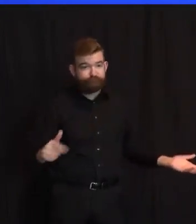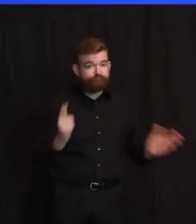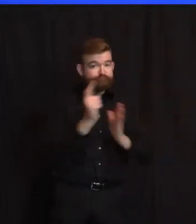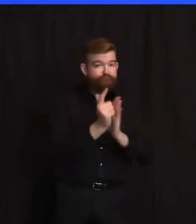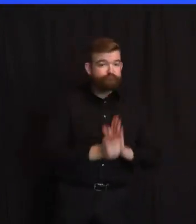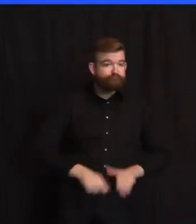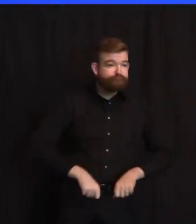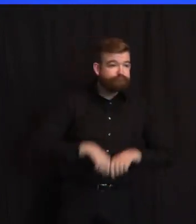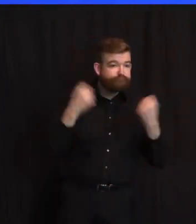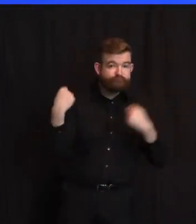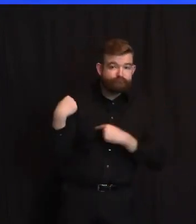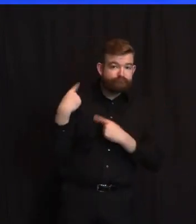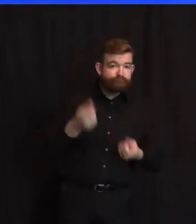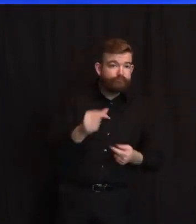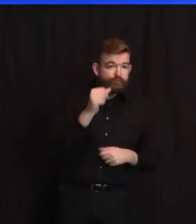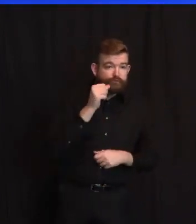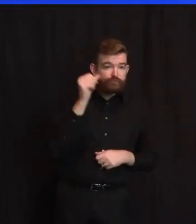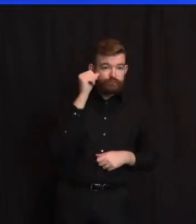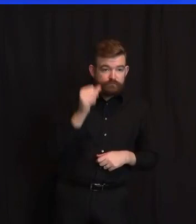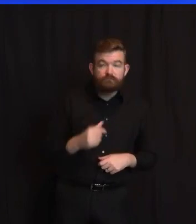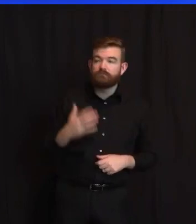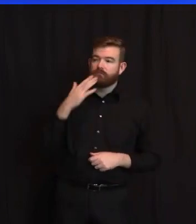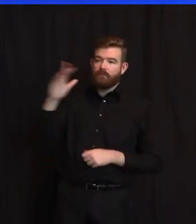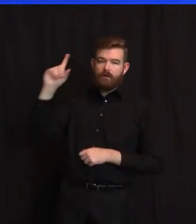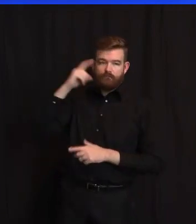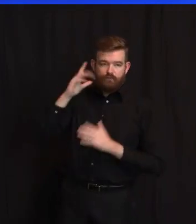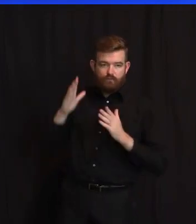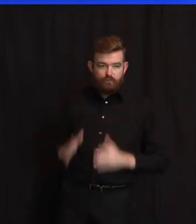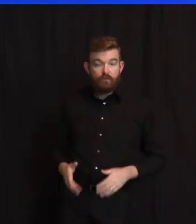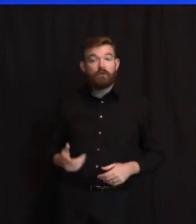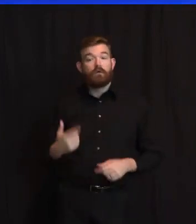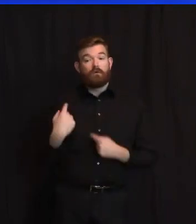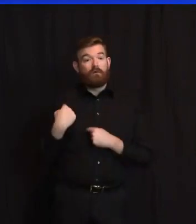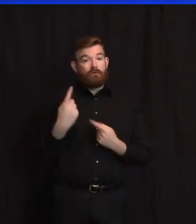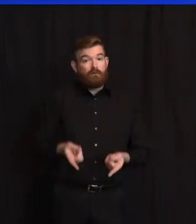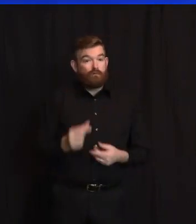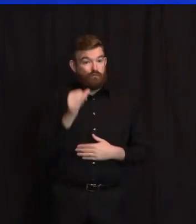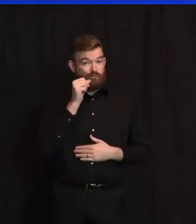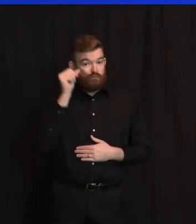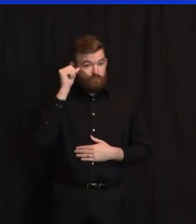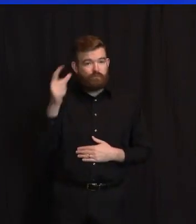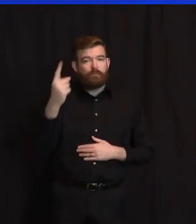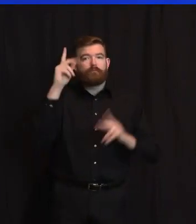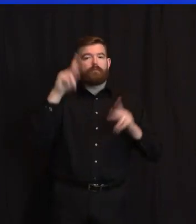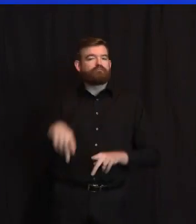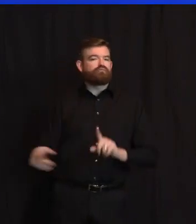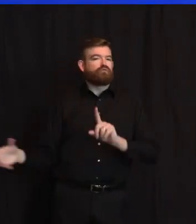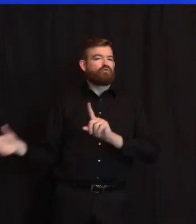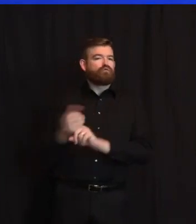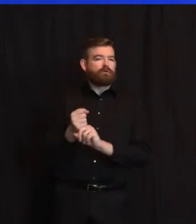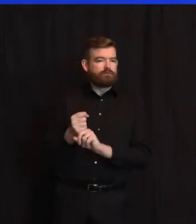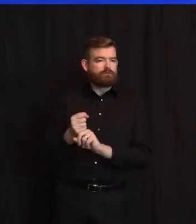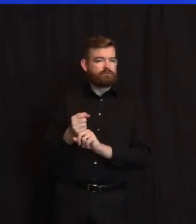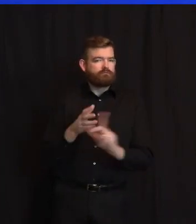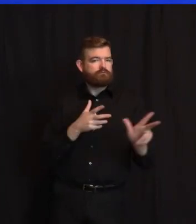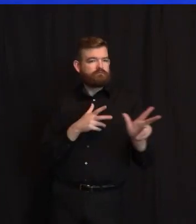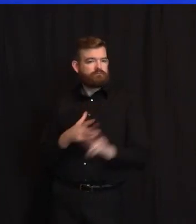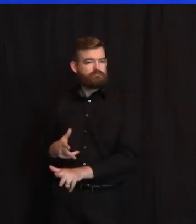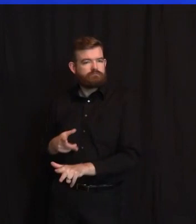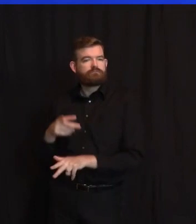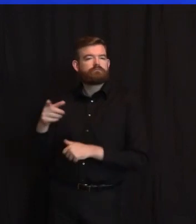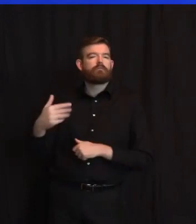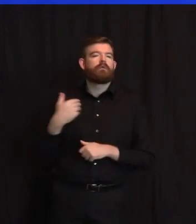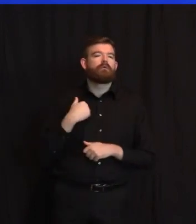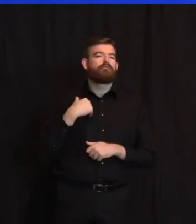Yes, sir. Thank you, Governor. As far as the overnight, there was a subject arrested on a motor vehicle stop for possession of controlled